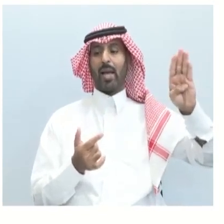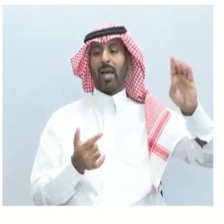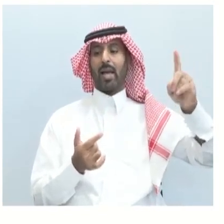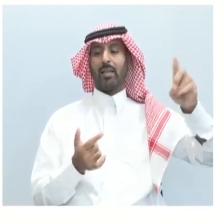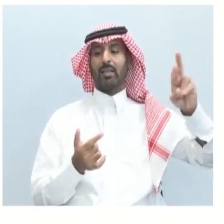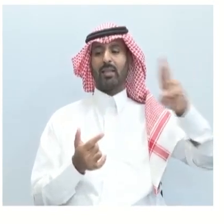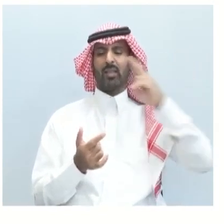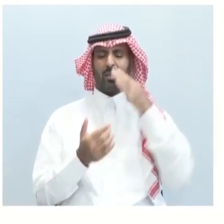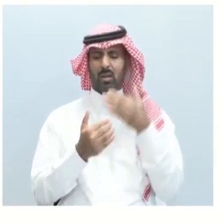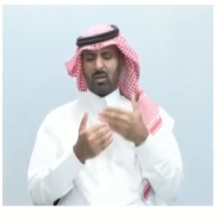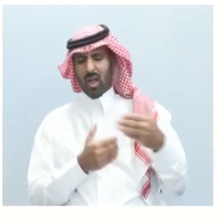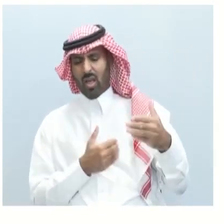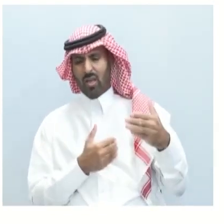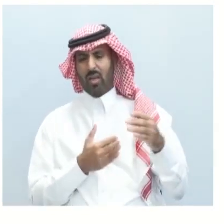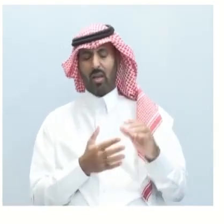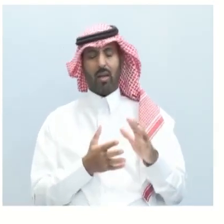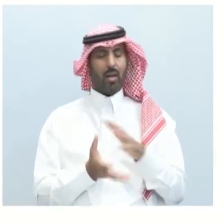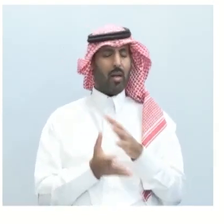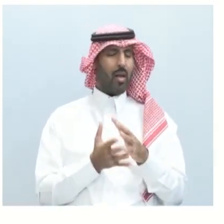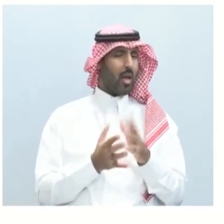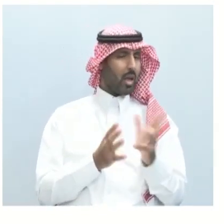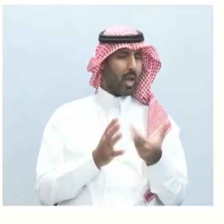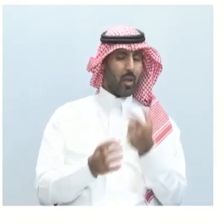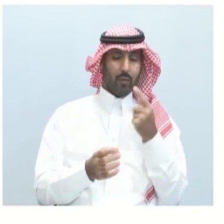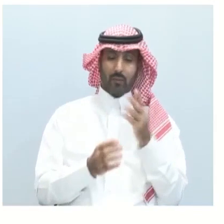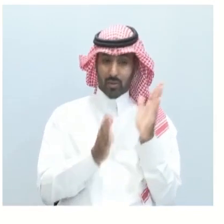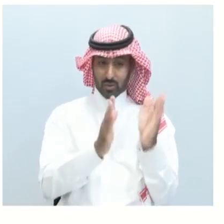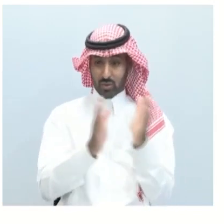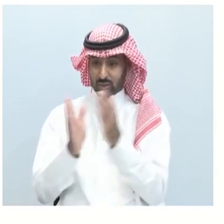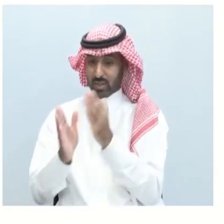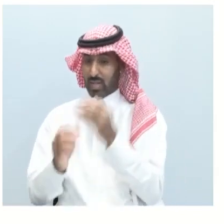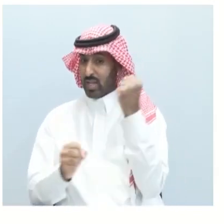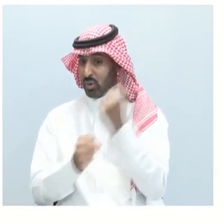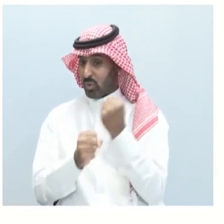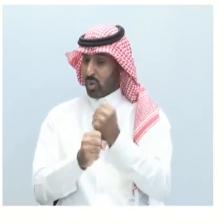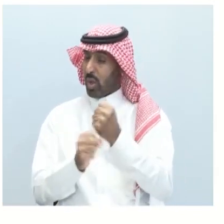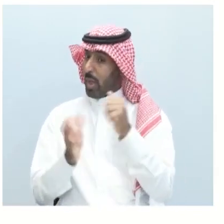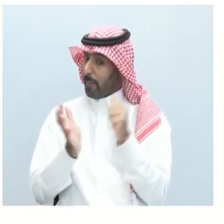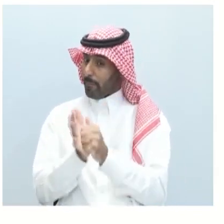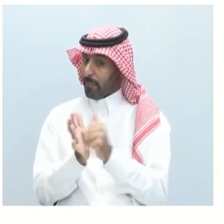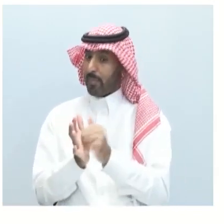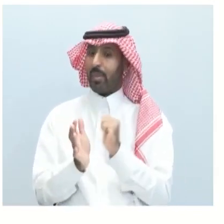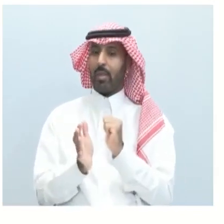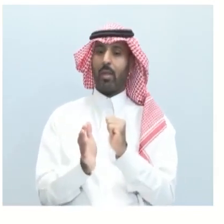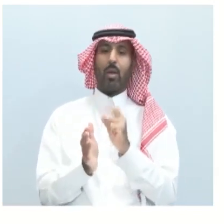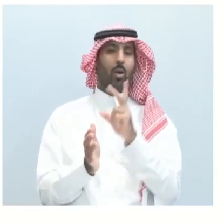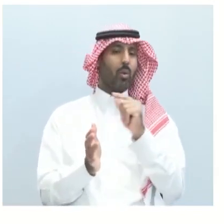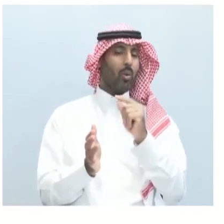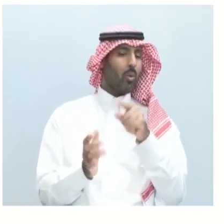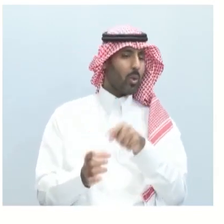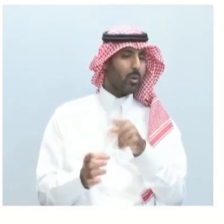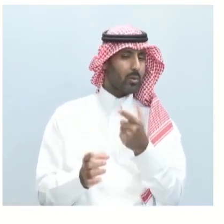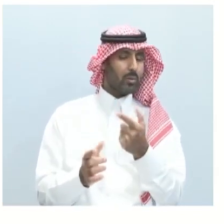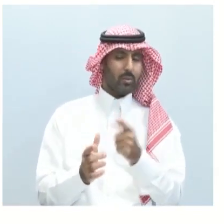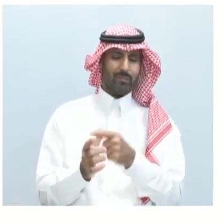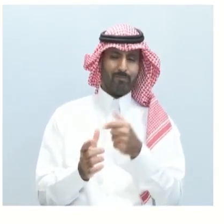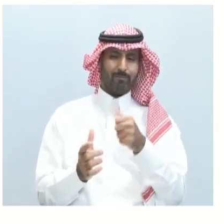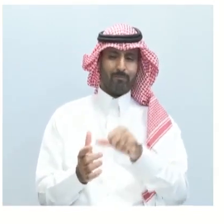How do Badr and Adnan divide up the chores? What chore does neither of them want to do, and